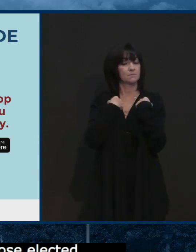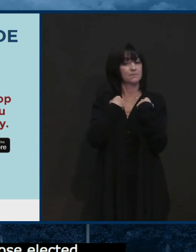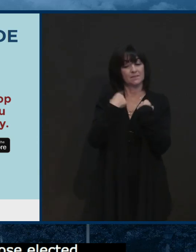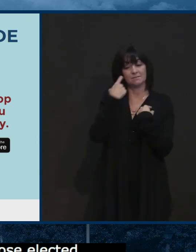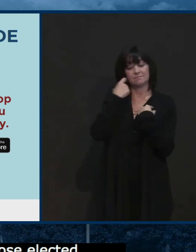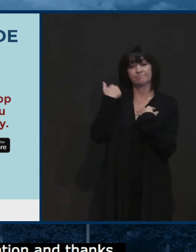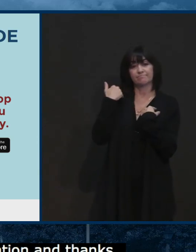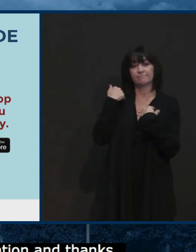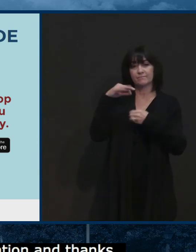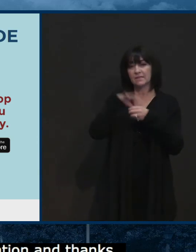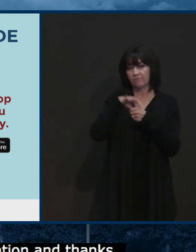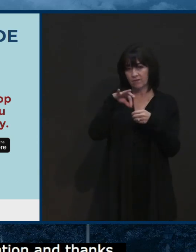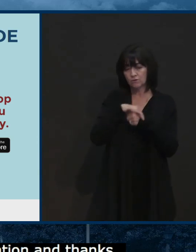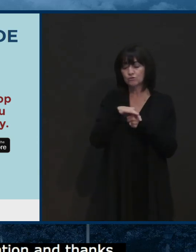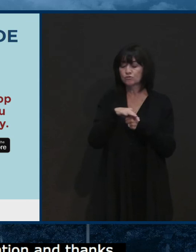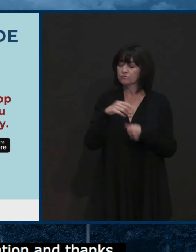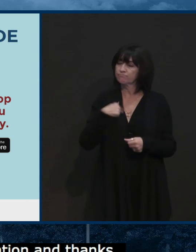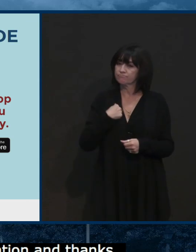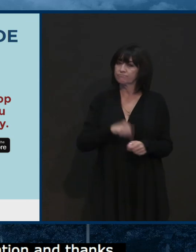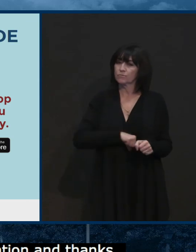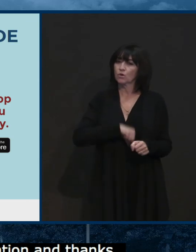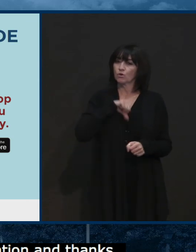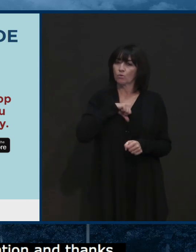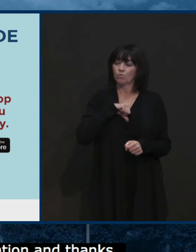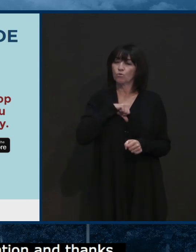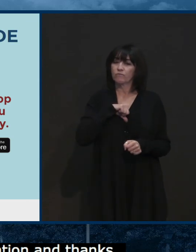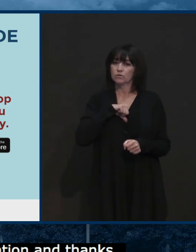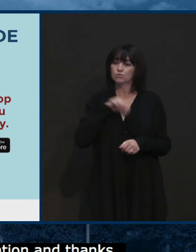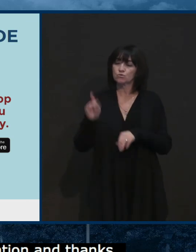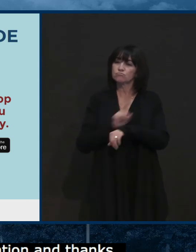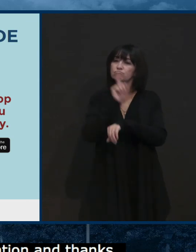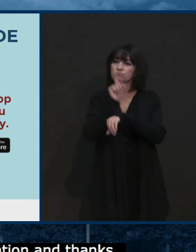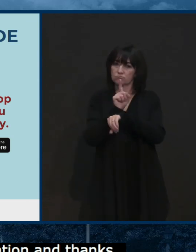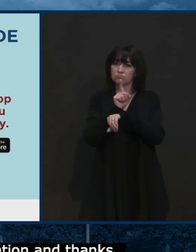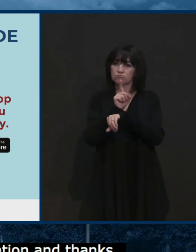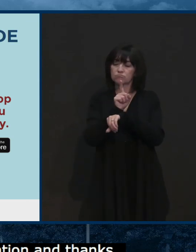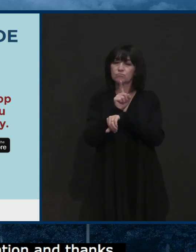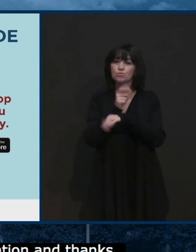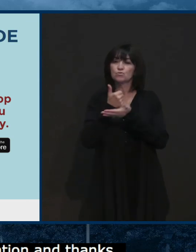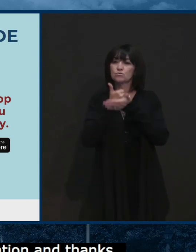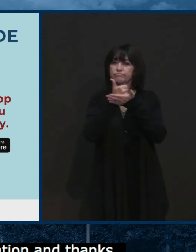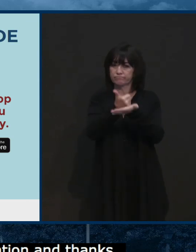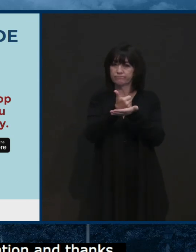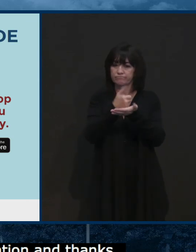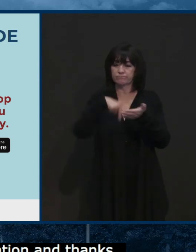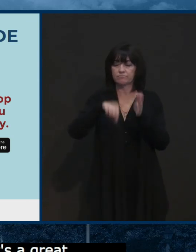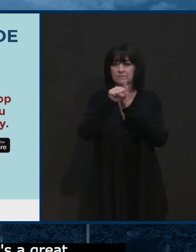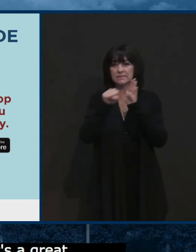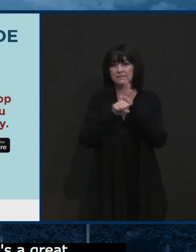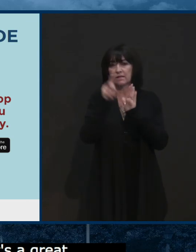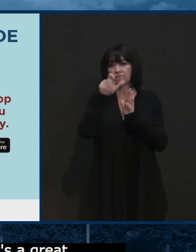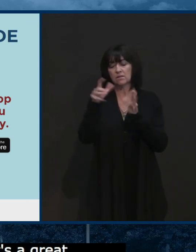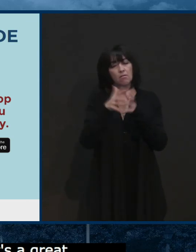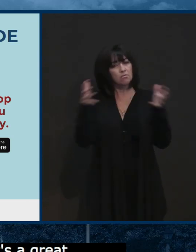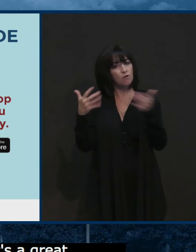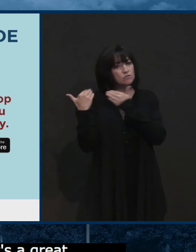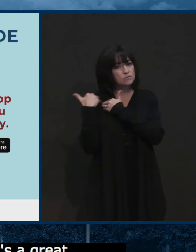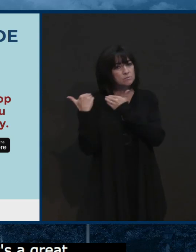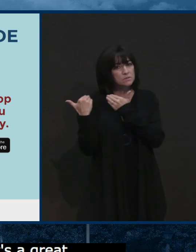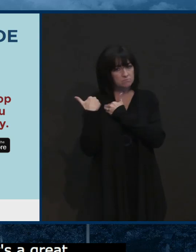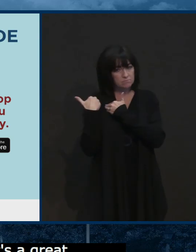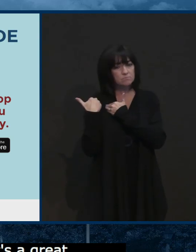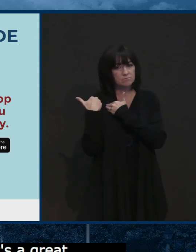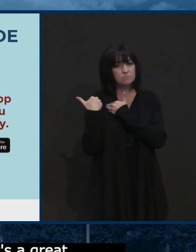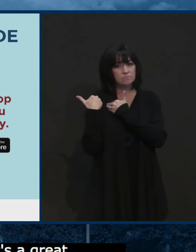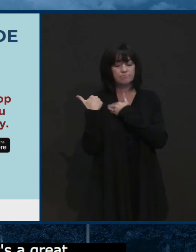re-election. It's a great privilege to serve with tremendous responsibility I'm a firm believer in the return